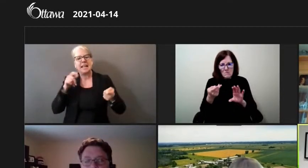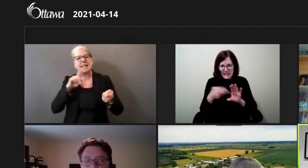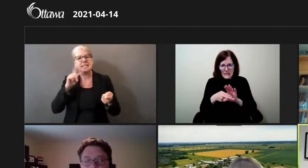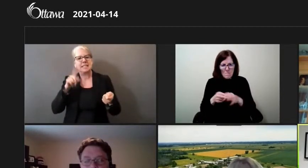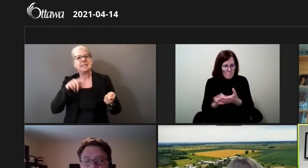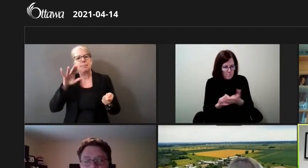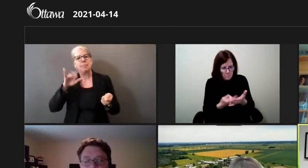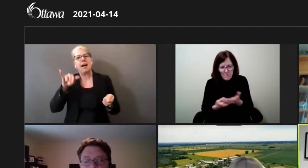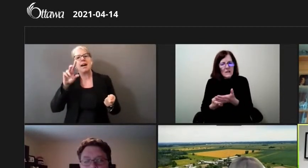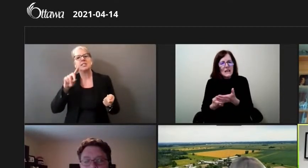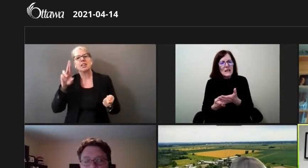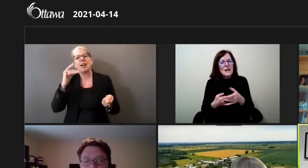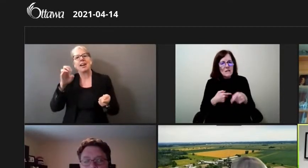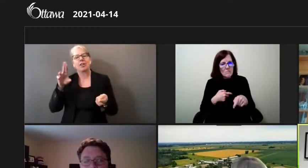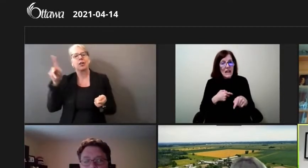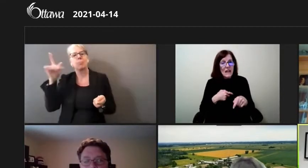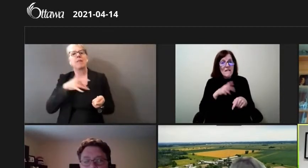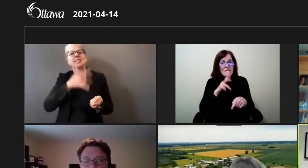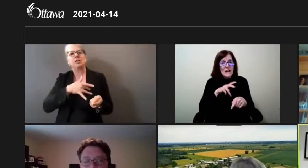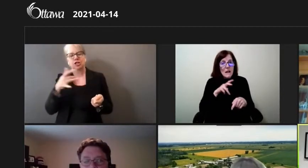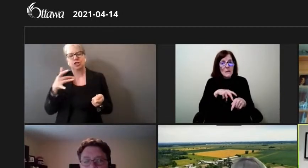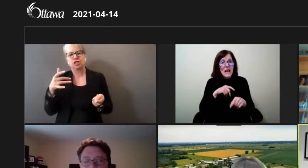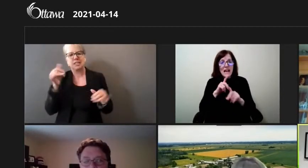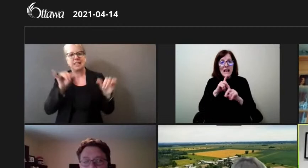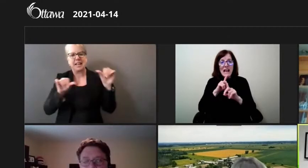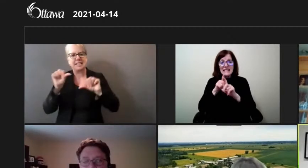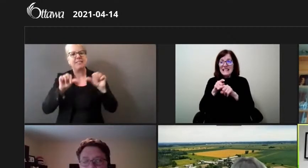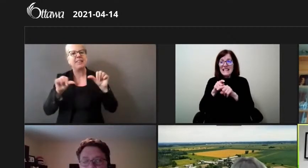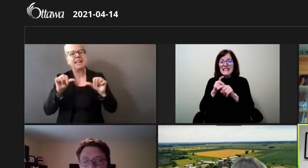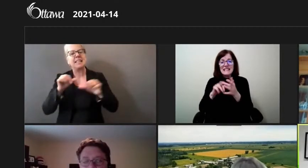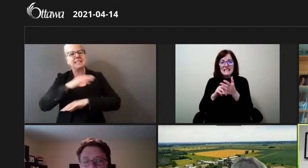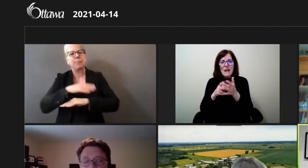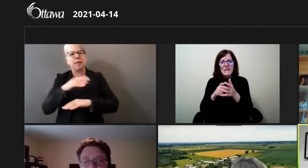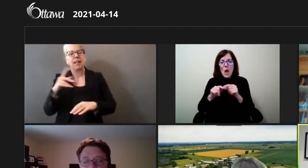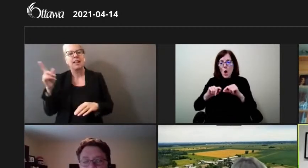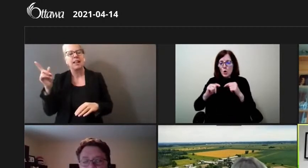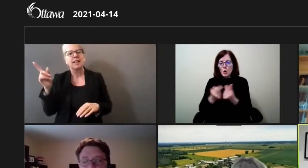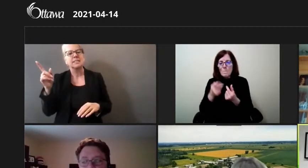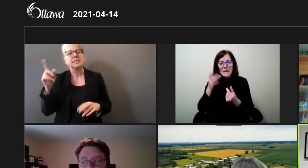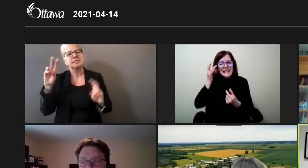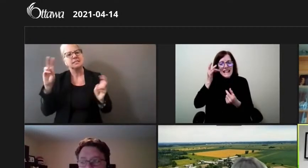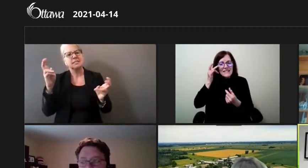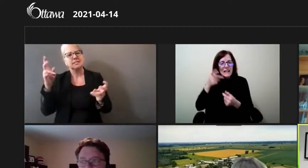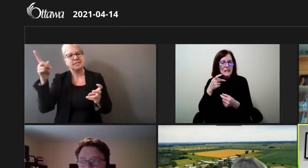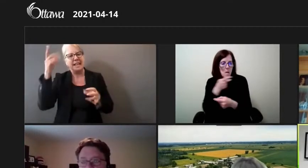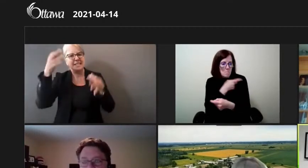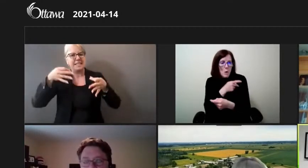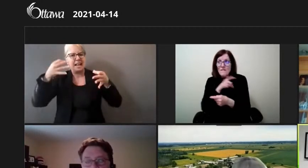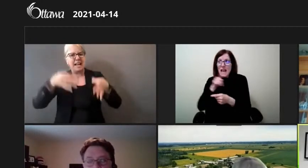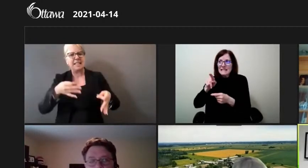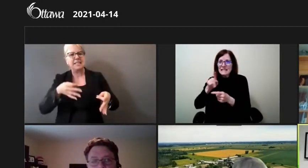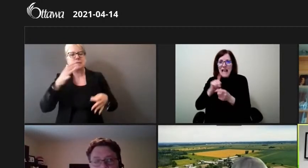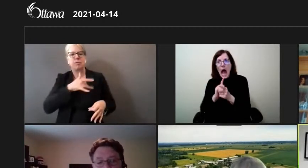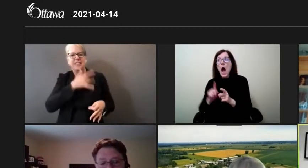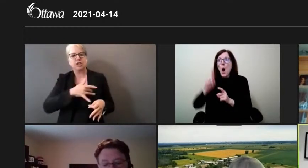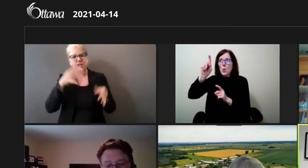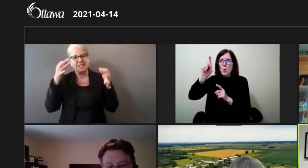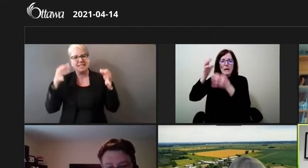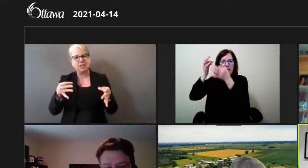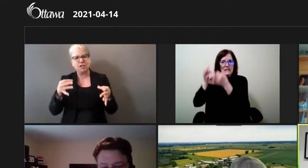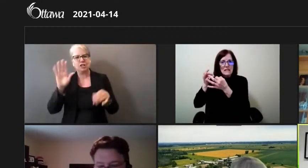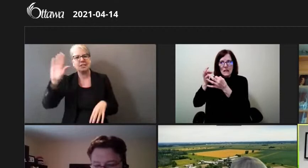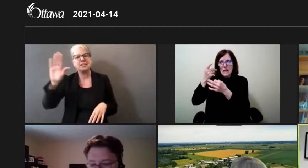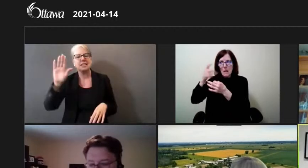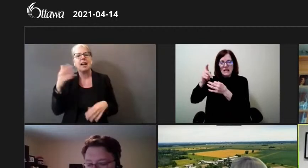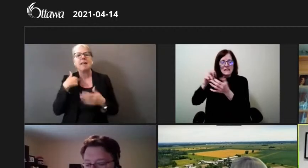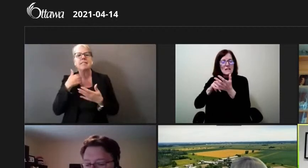Dr. Heyer, the provincial scientific table, and it's not top down, but these are provincial decisions. There are some nuances